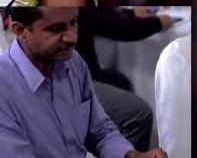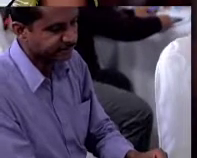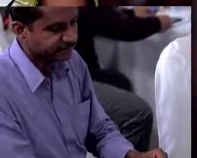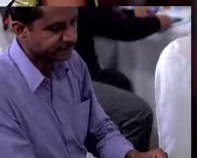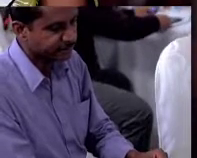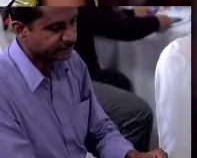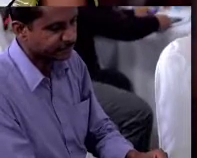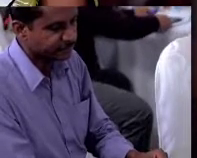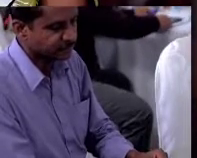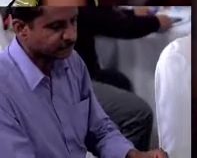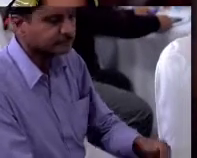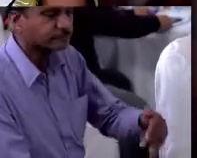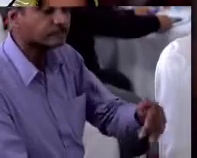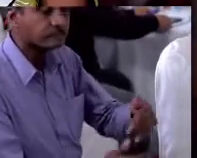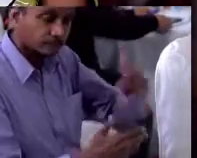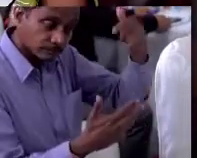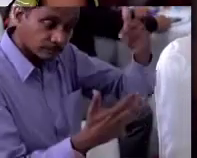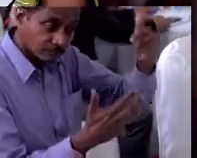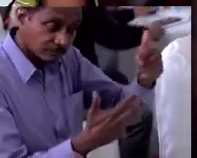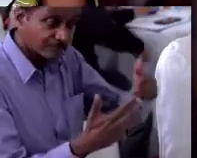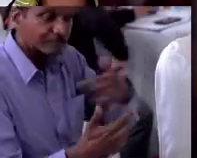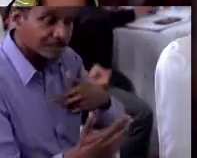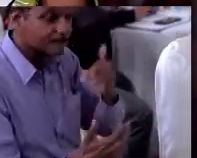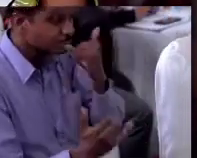about managing where my ideas go,